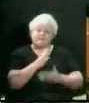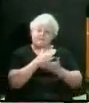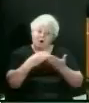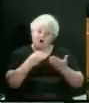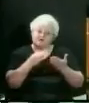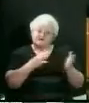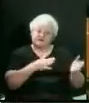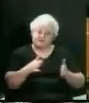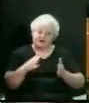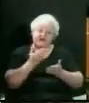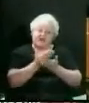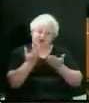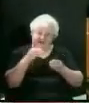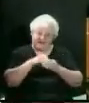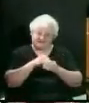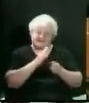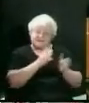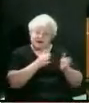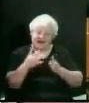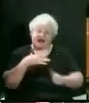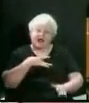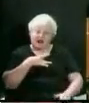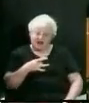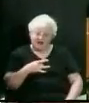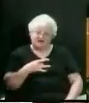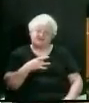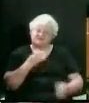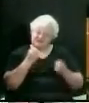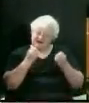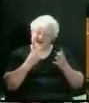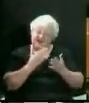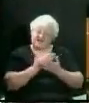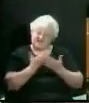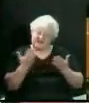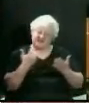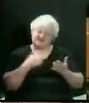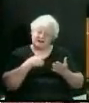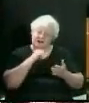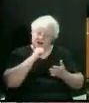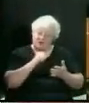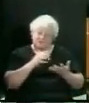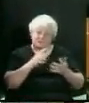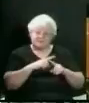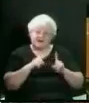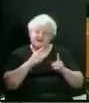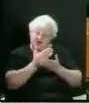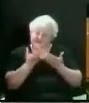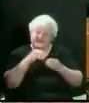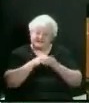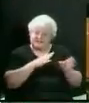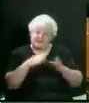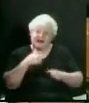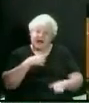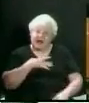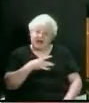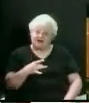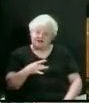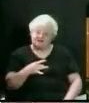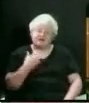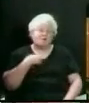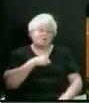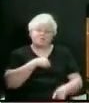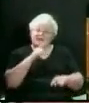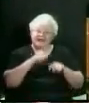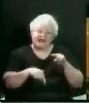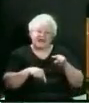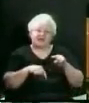plan. There's things in the plan that I like. There's a lot of things I really have heartburn with, but there's things in the plan that I like, and we can't